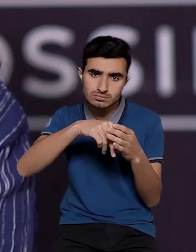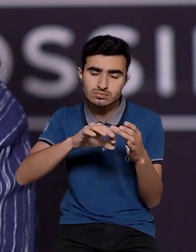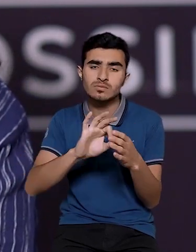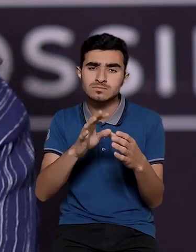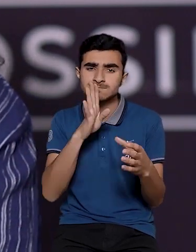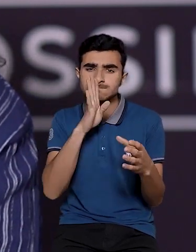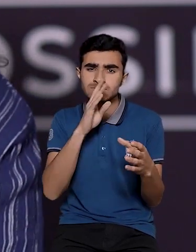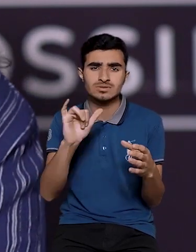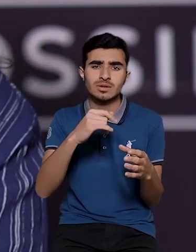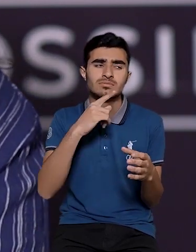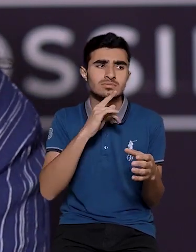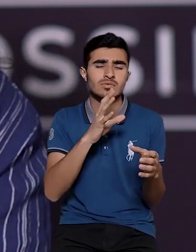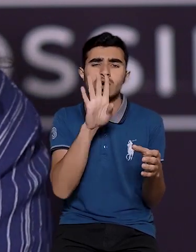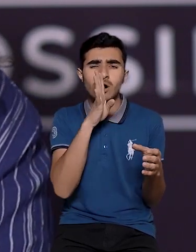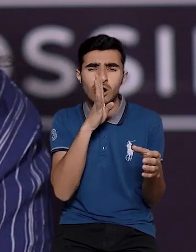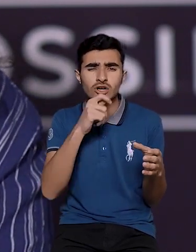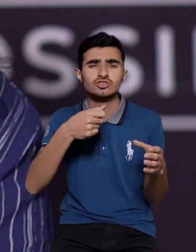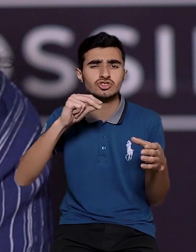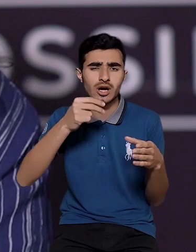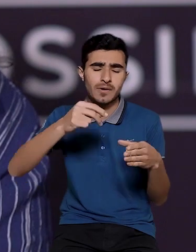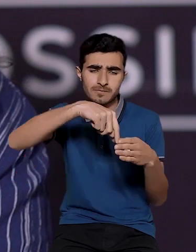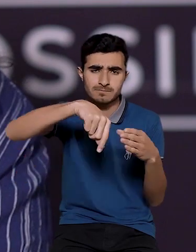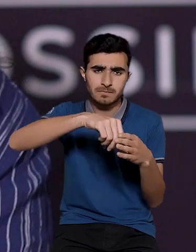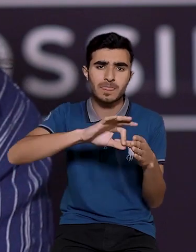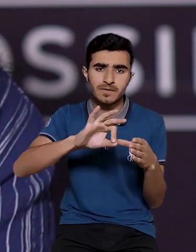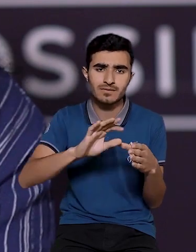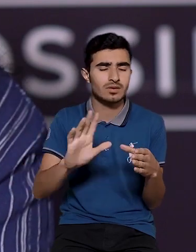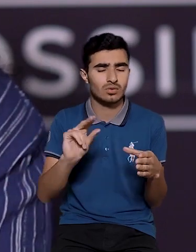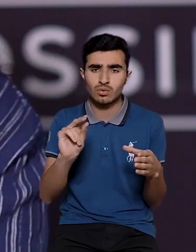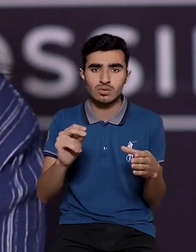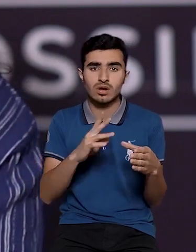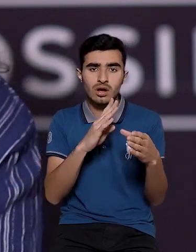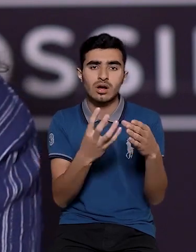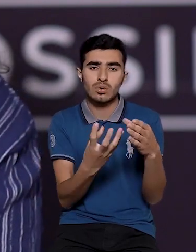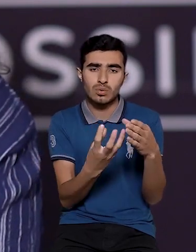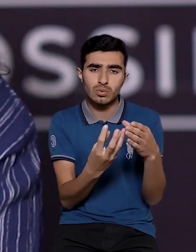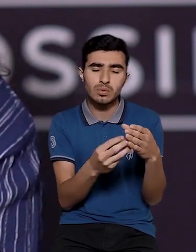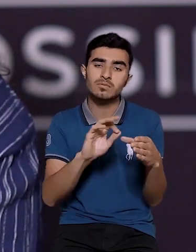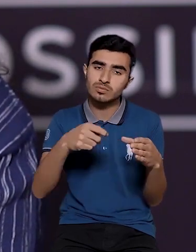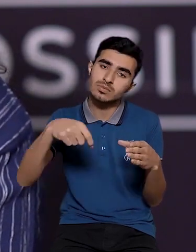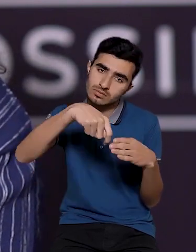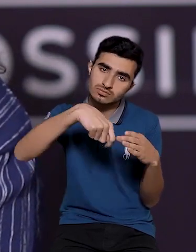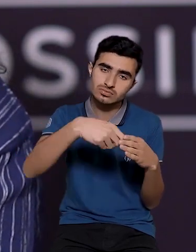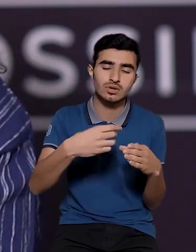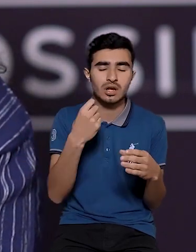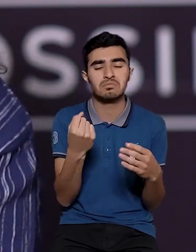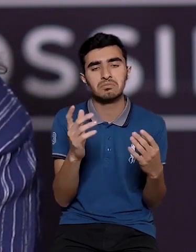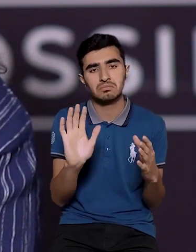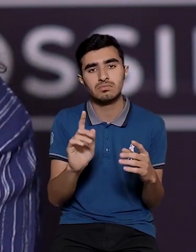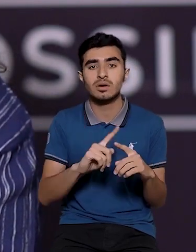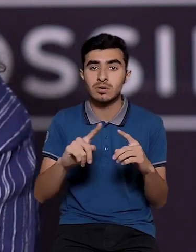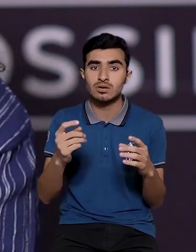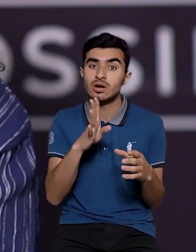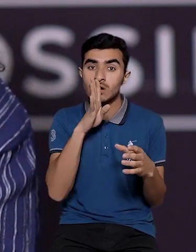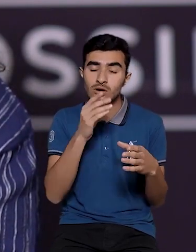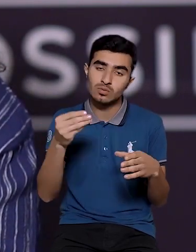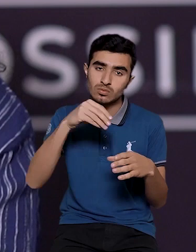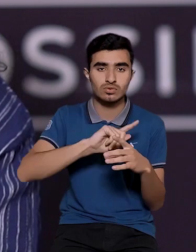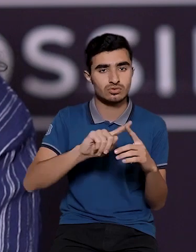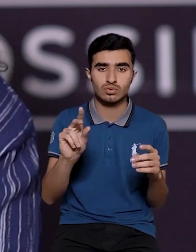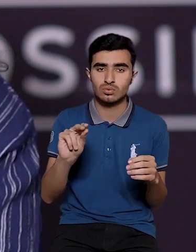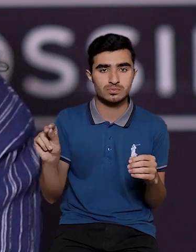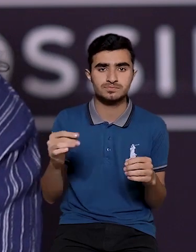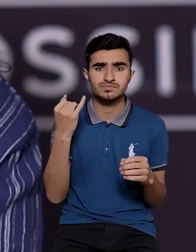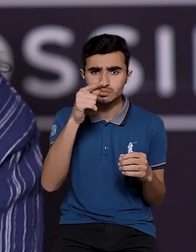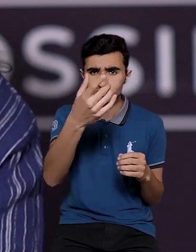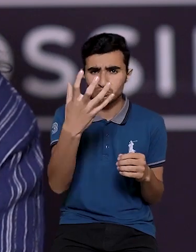much anyway. Also, heat will kill a lot of the honey's enzymes, so you don't want to overheat it. Don't